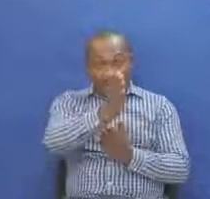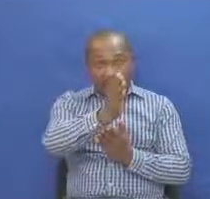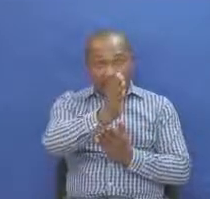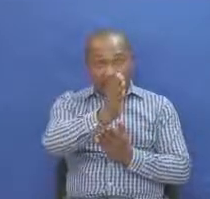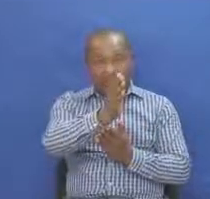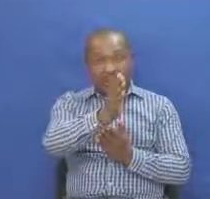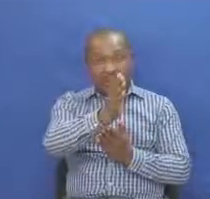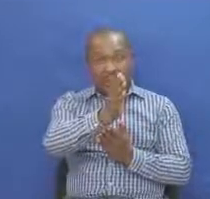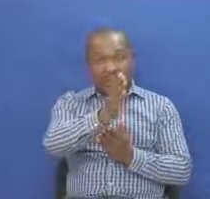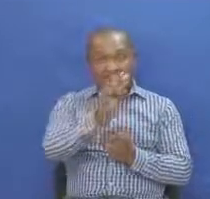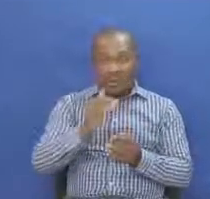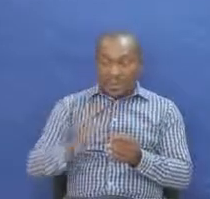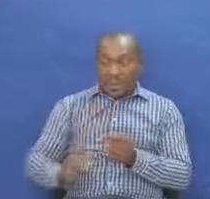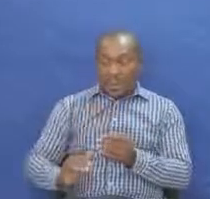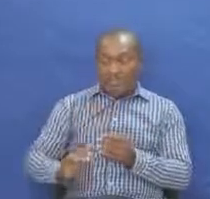and size